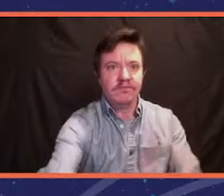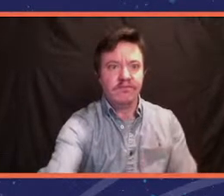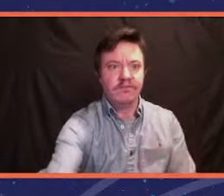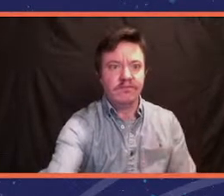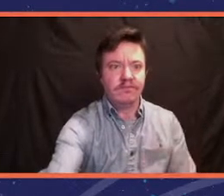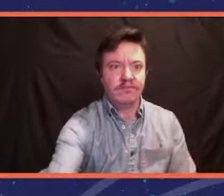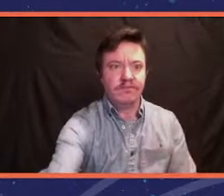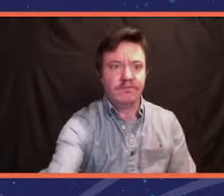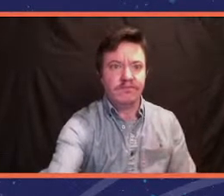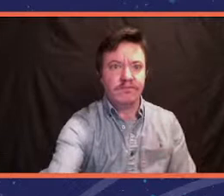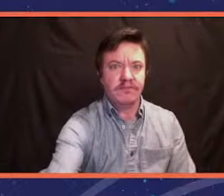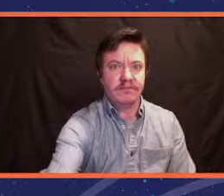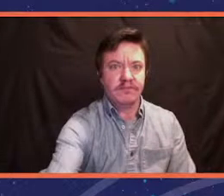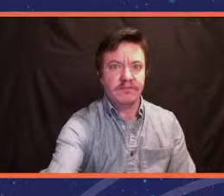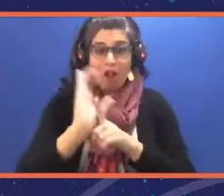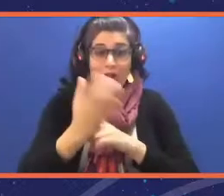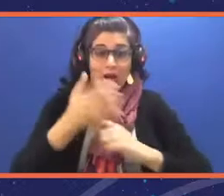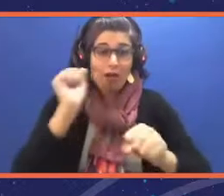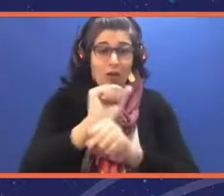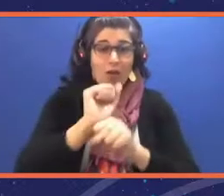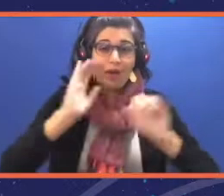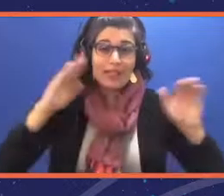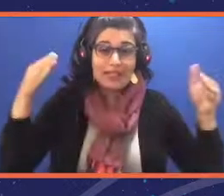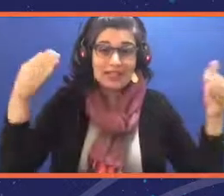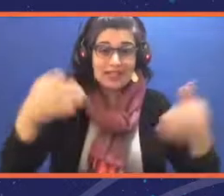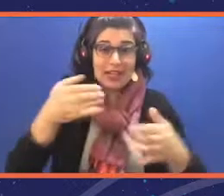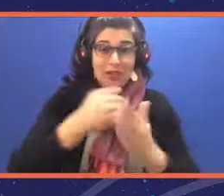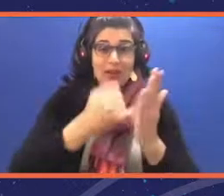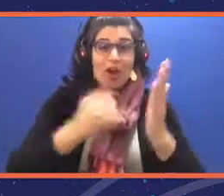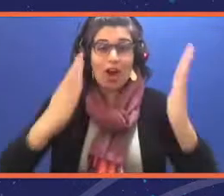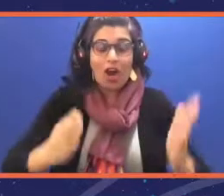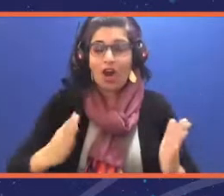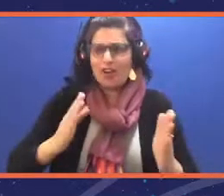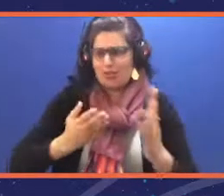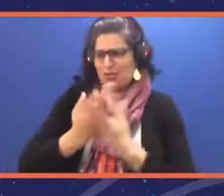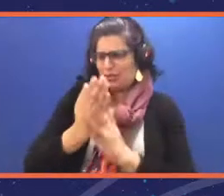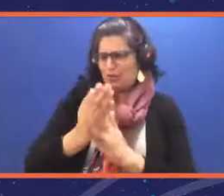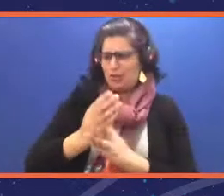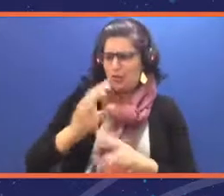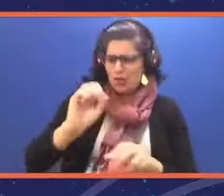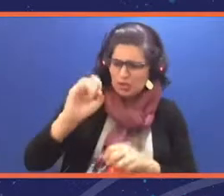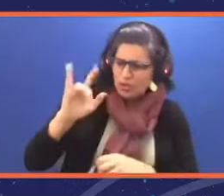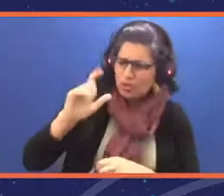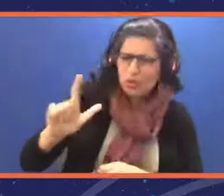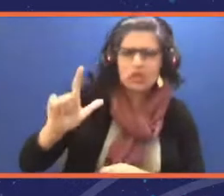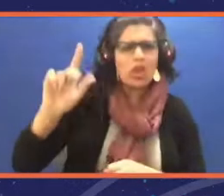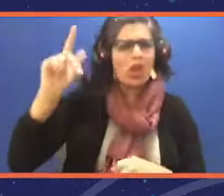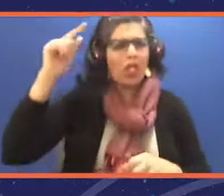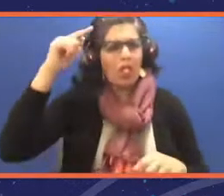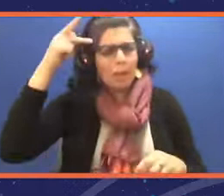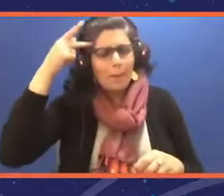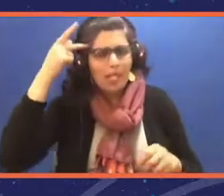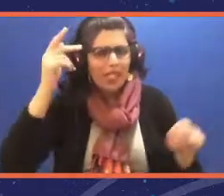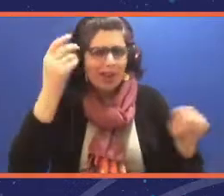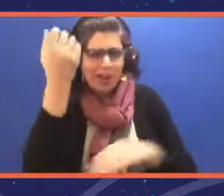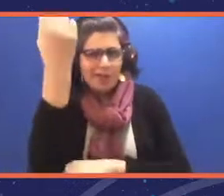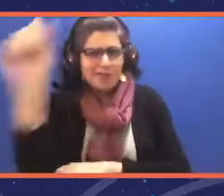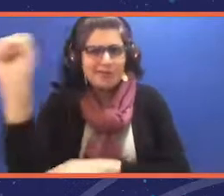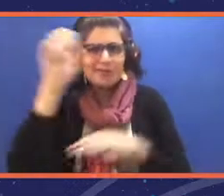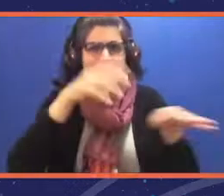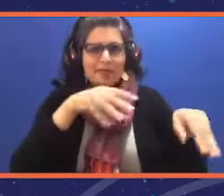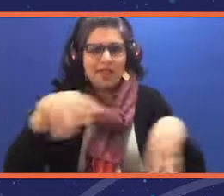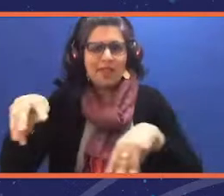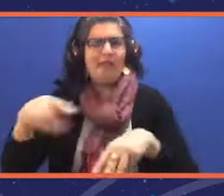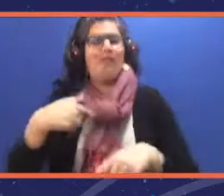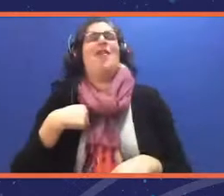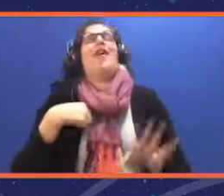and specifically centering artists through our social and political movements, are important. Yeah. I am curious, y'all are creating some dope stuff.